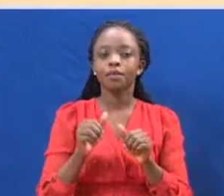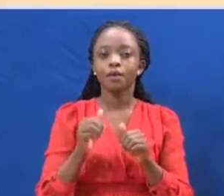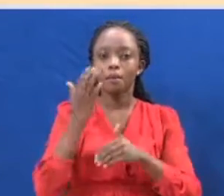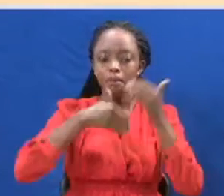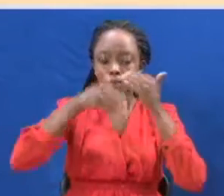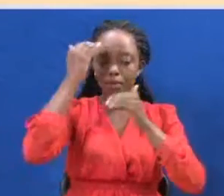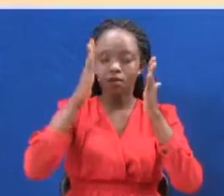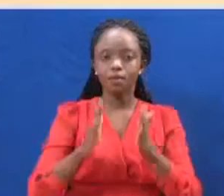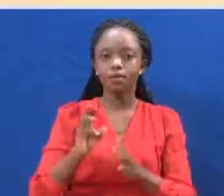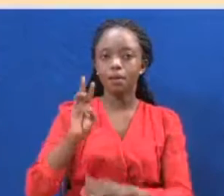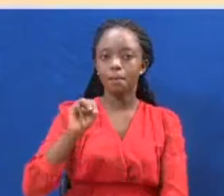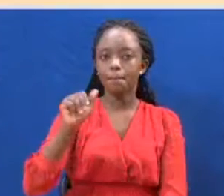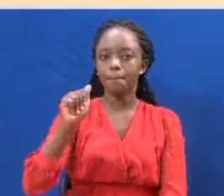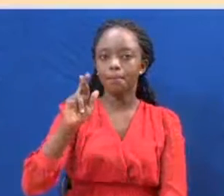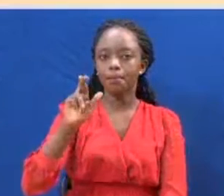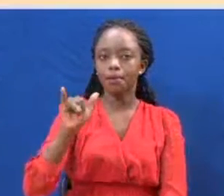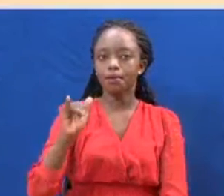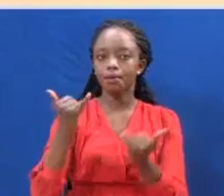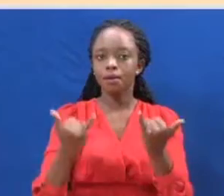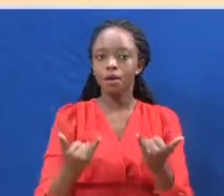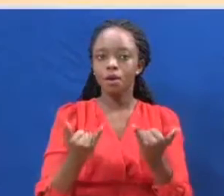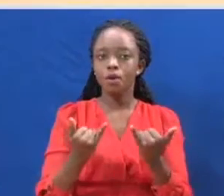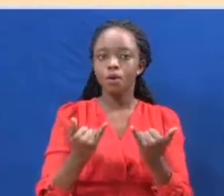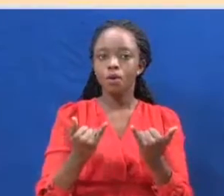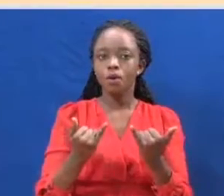Professor Mary Dungu is professor at